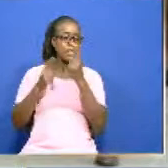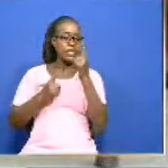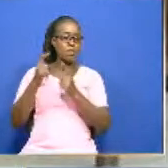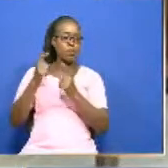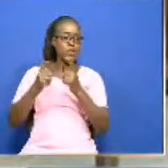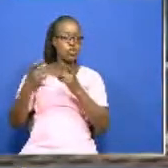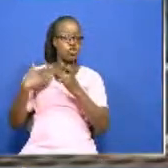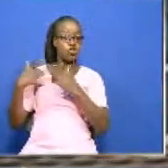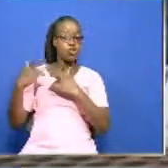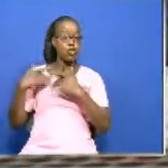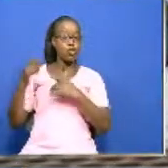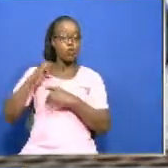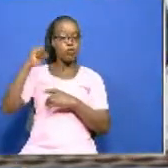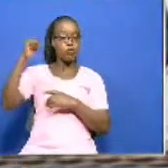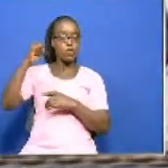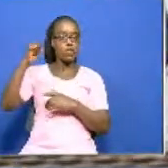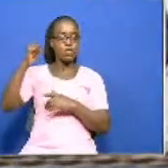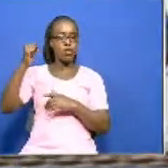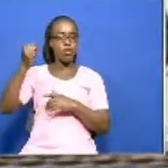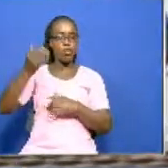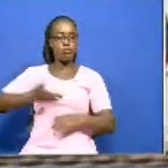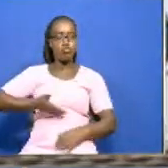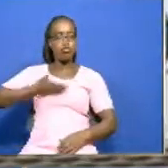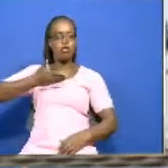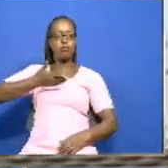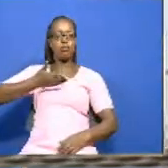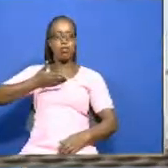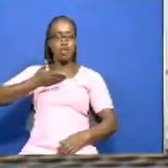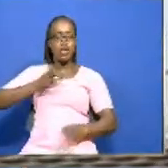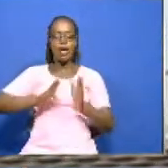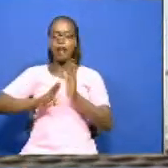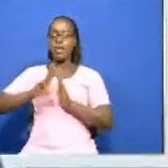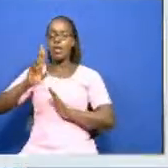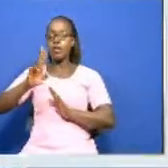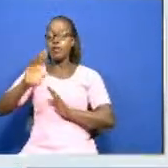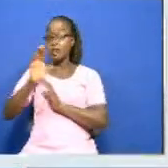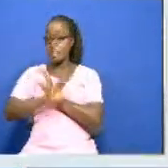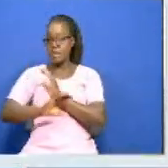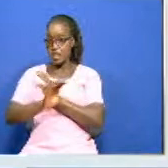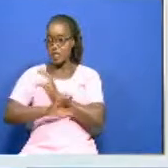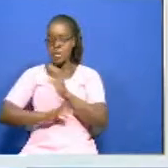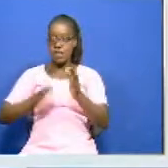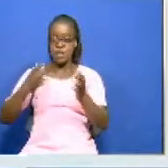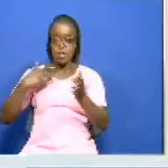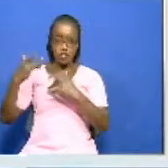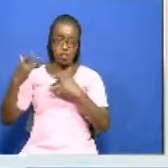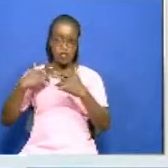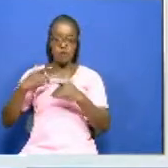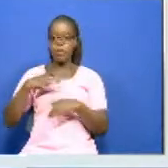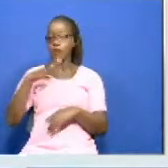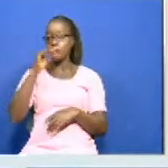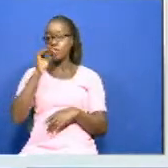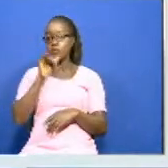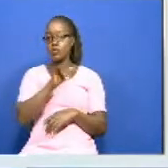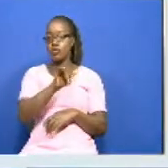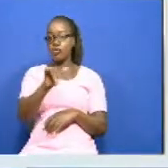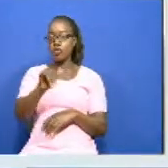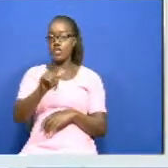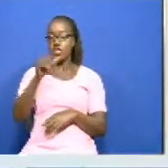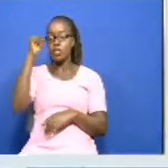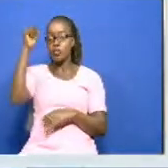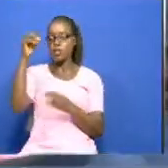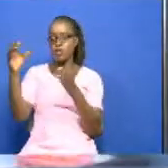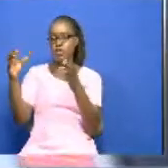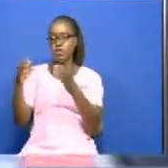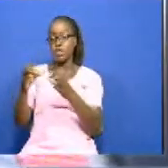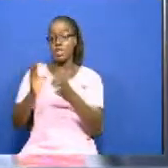over the political temperatures currently on an upward trajectory in the country. The concerns are drawn from utterances by those in the political class that